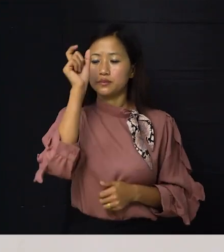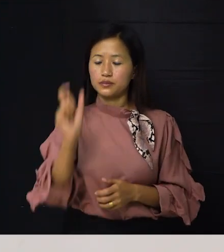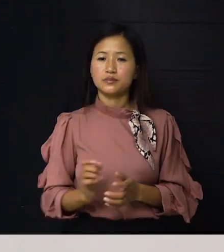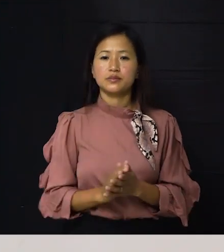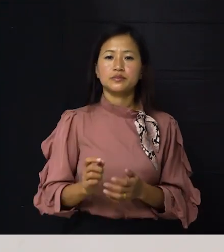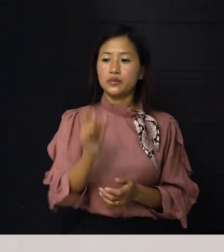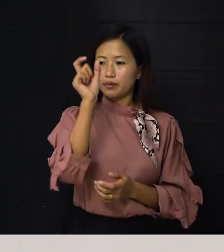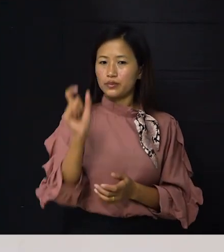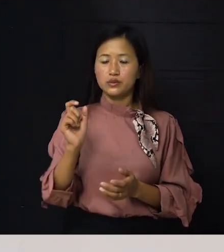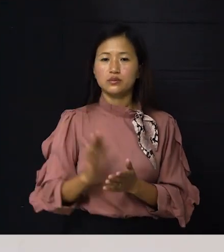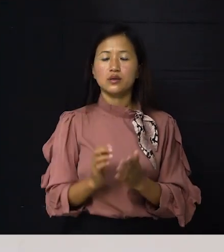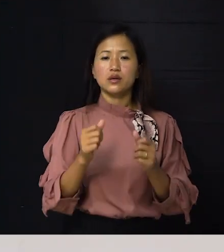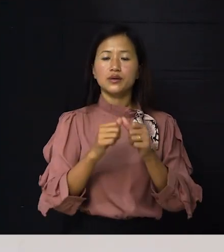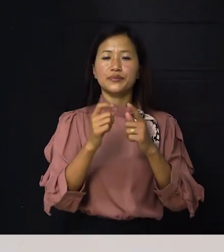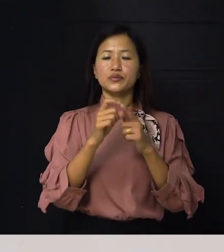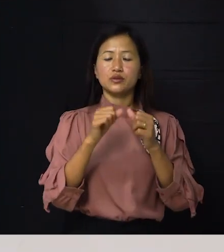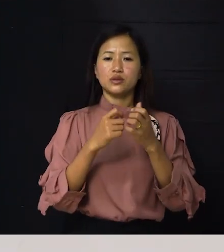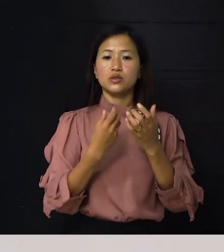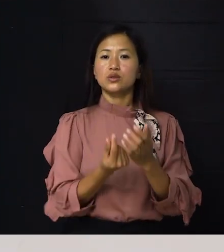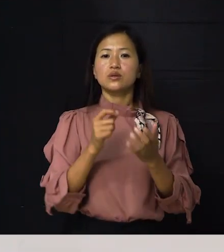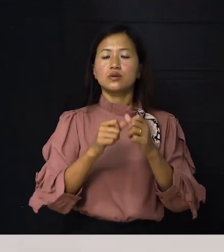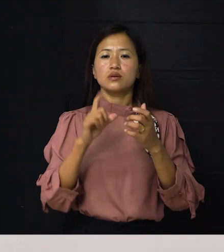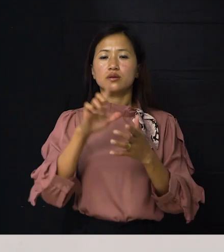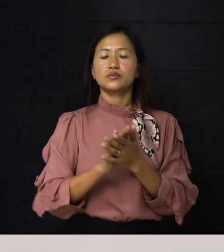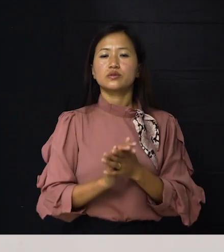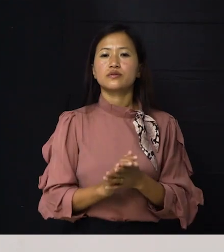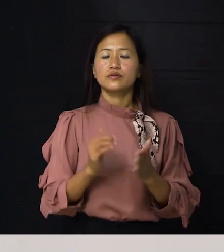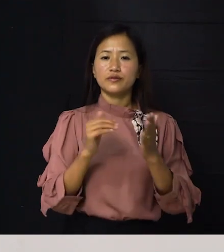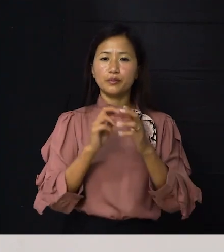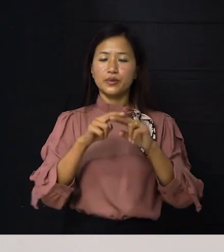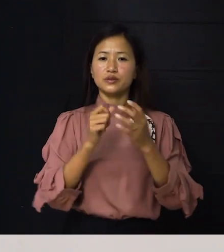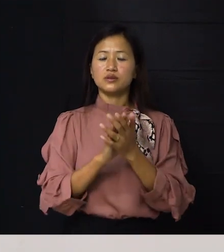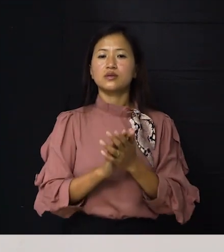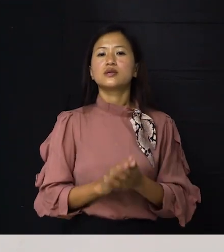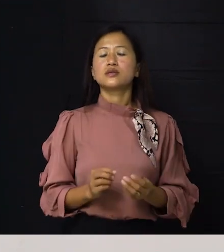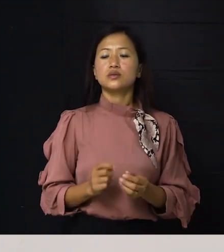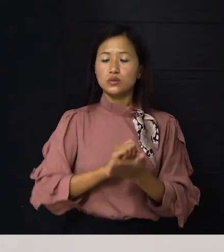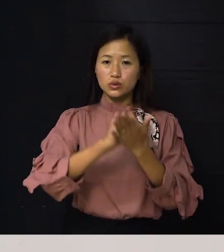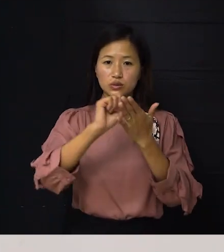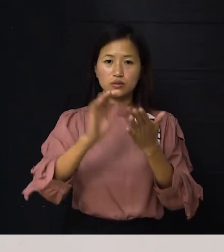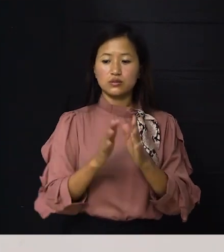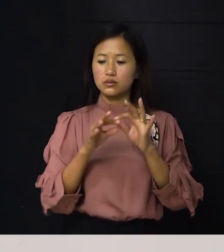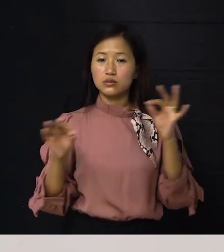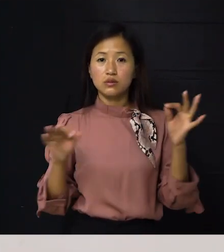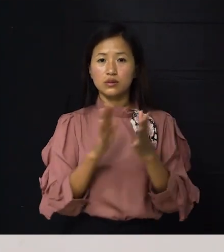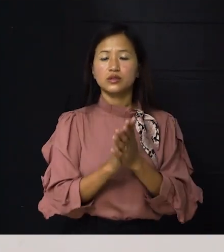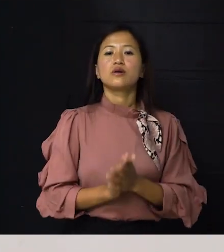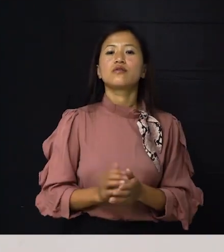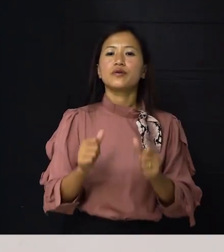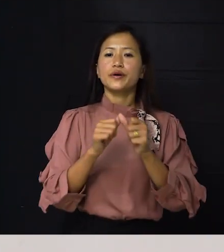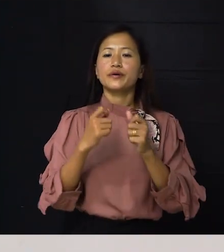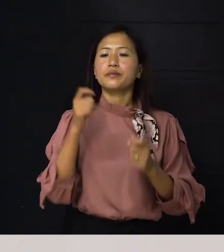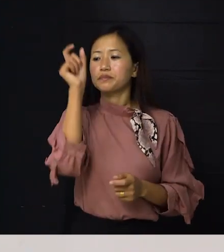a person known as Abdul Fazal. This Abdul Fazal, he wrote the biography of Akbar, and this biography of Akbar